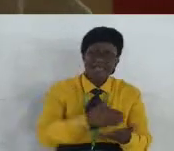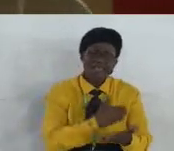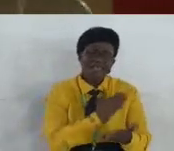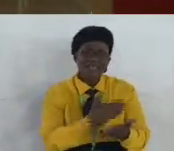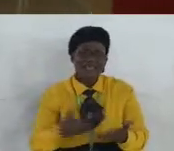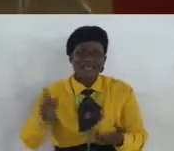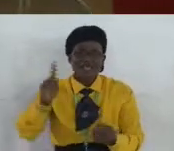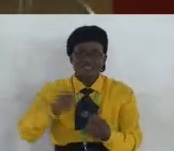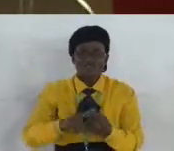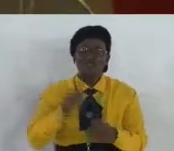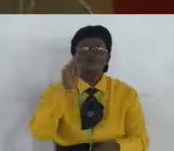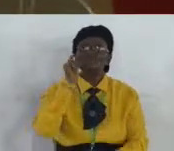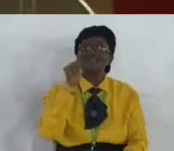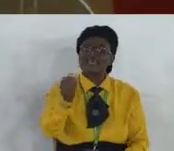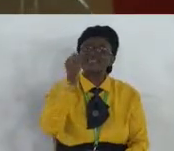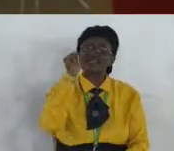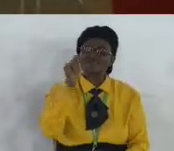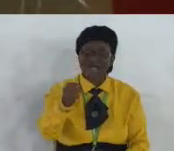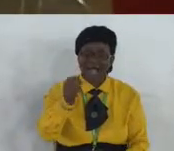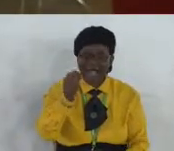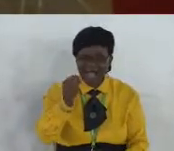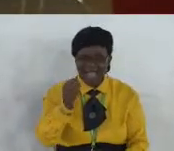to testify,